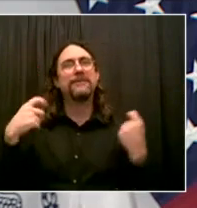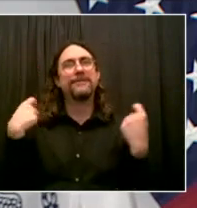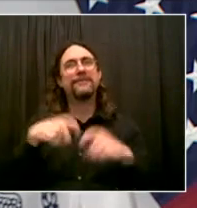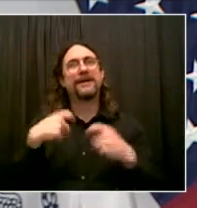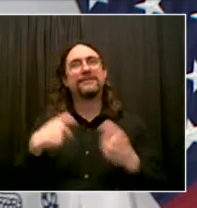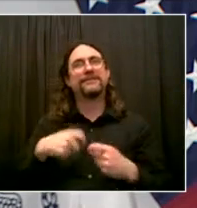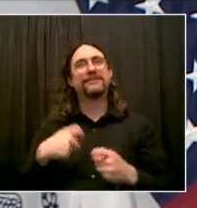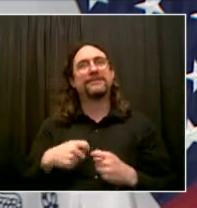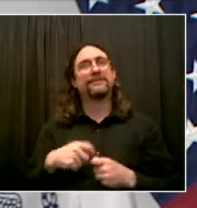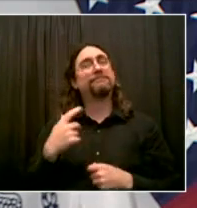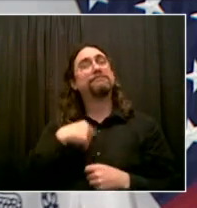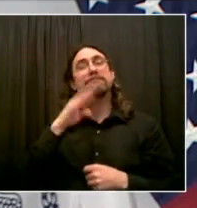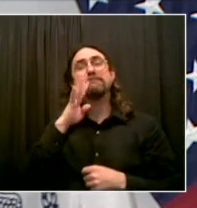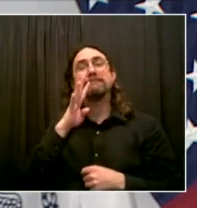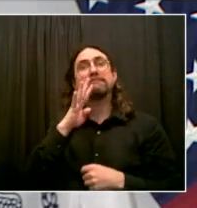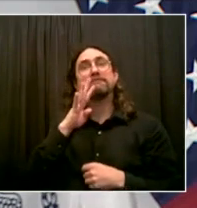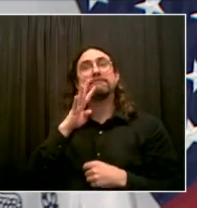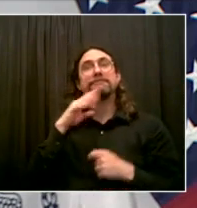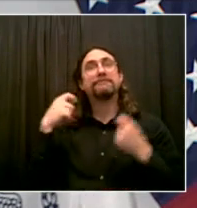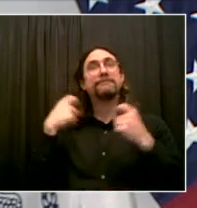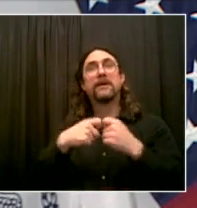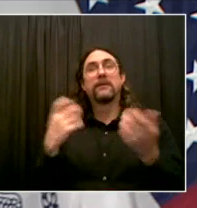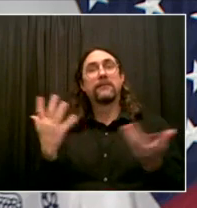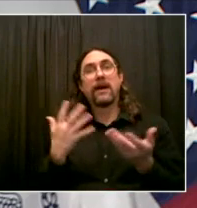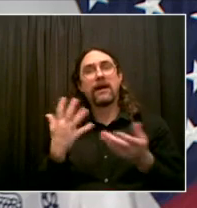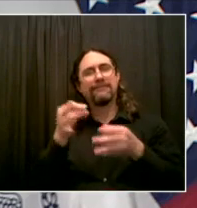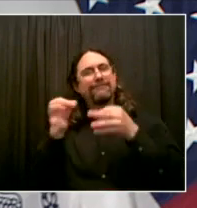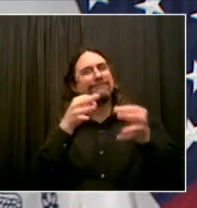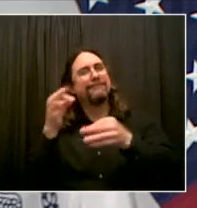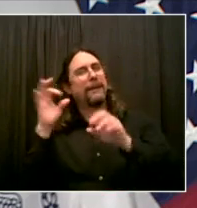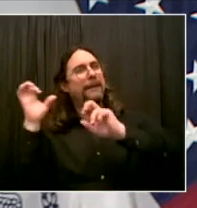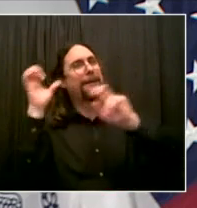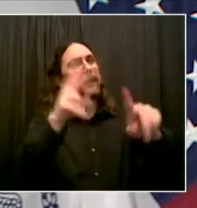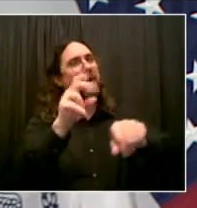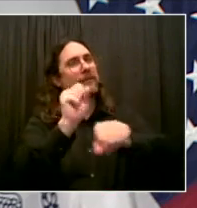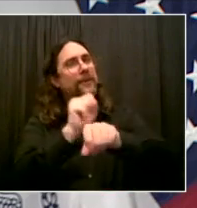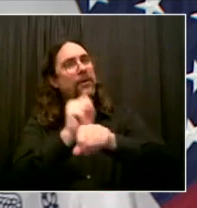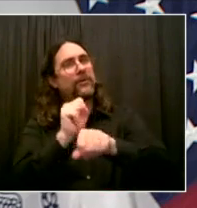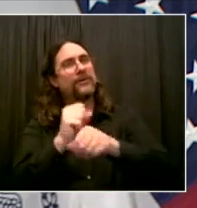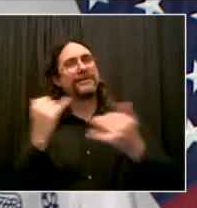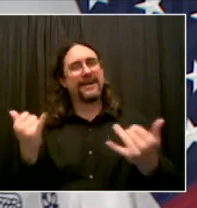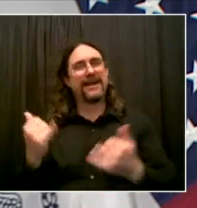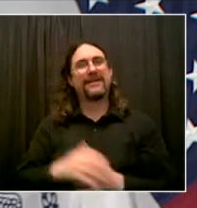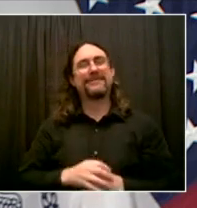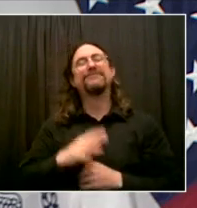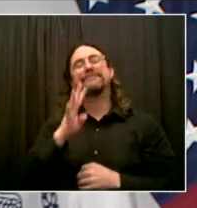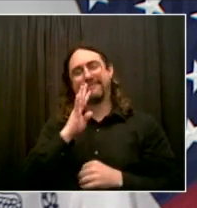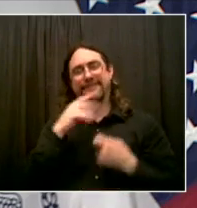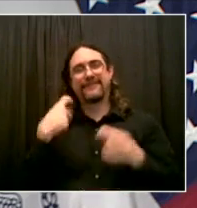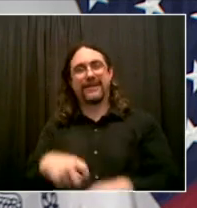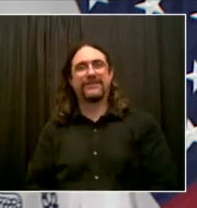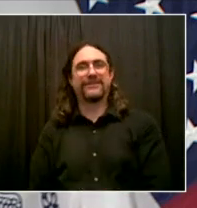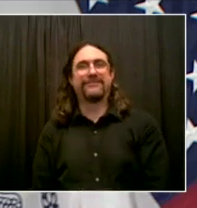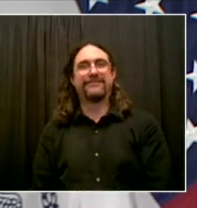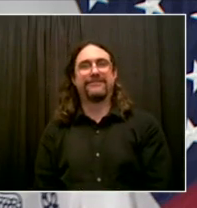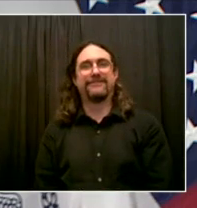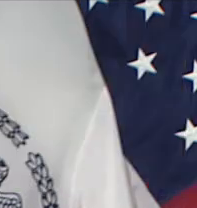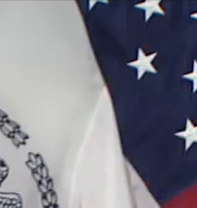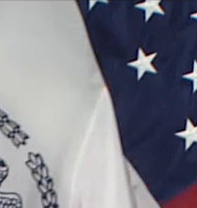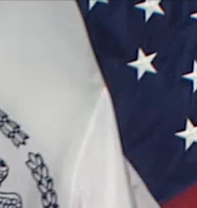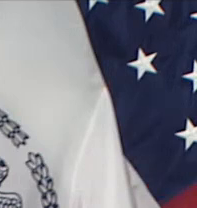and our city's comeback. Nuestra ciudad está regresando. Se puede